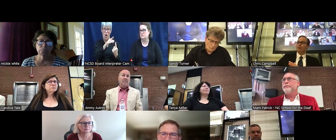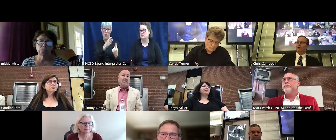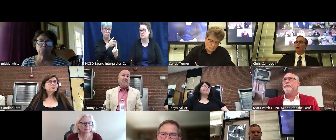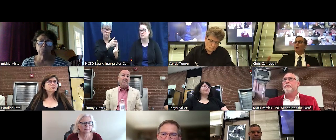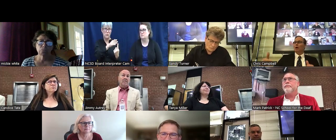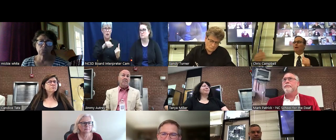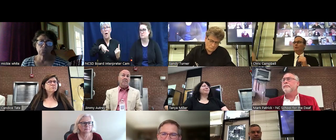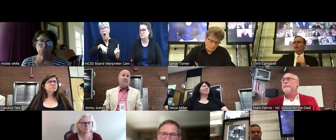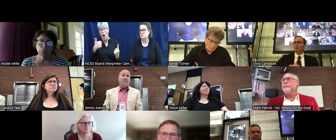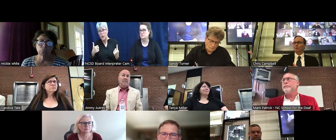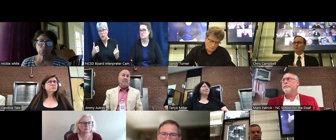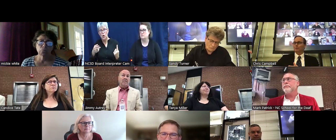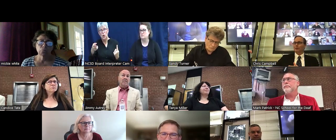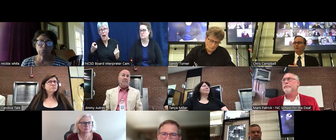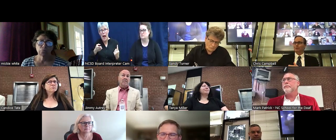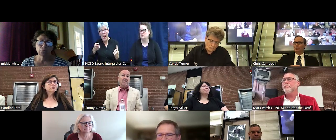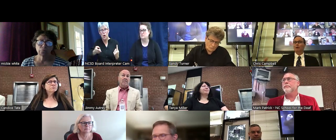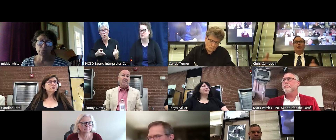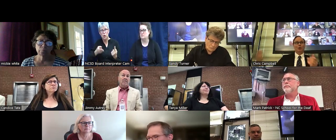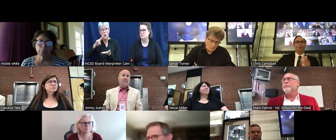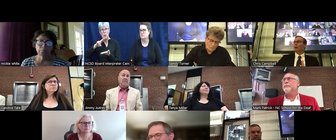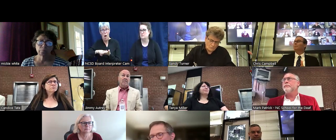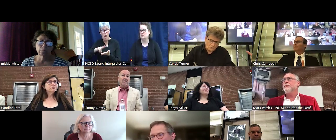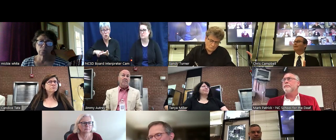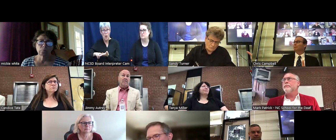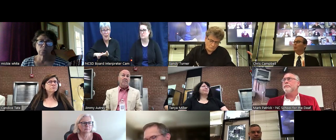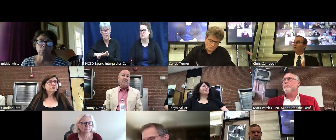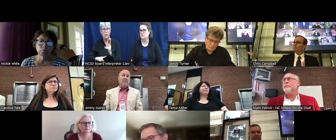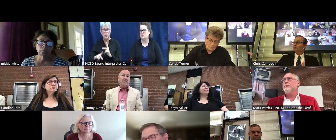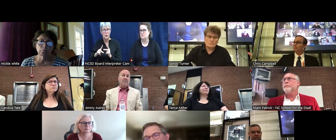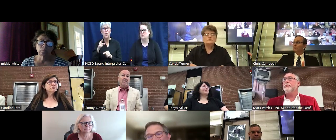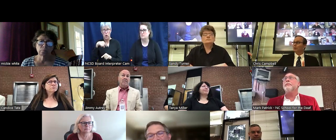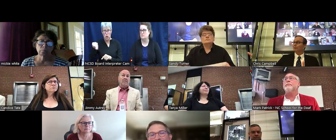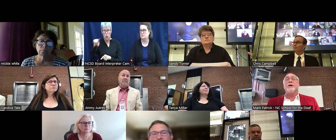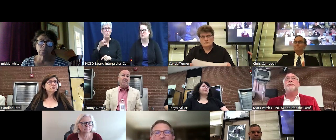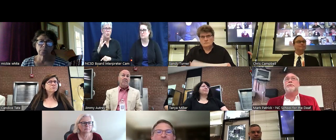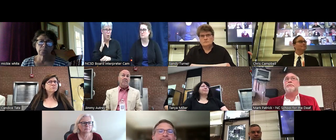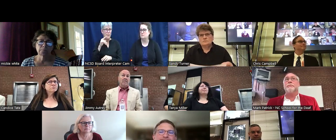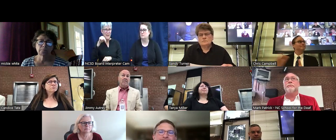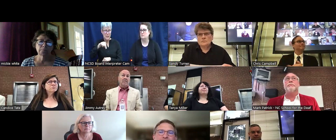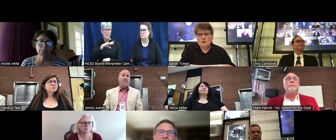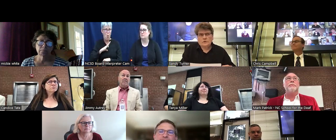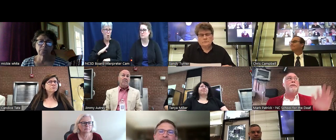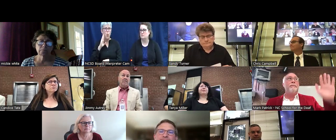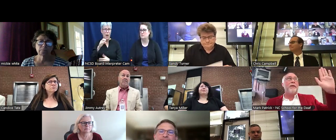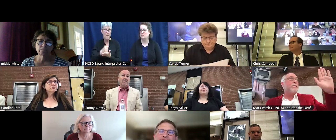next year, all contract renewals for next year will come to this board for approval.